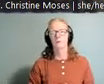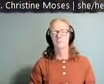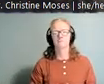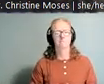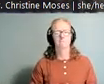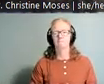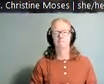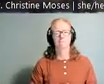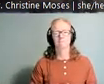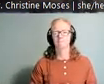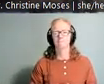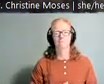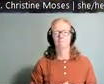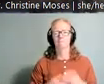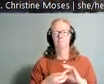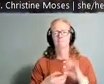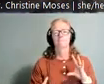Your audio dropped out again.